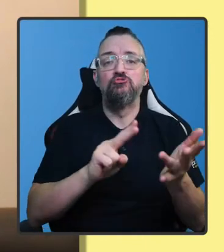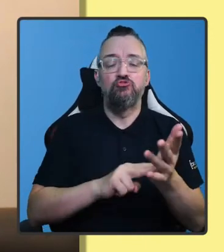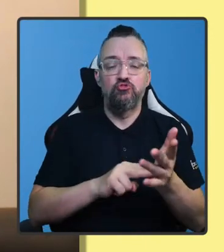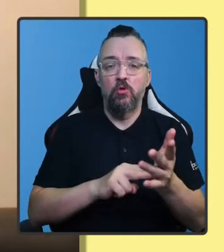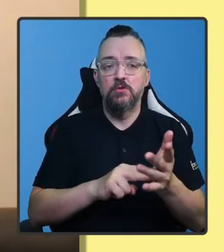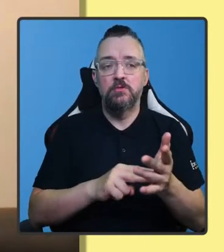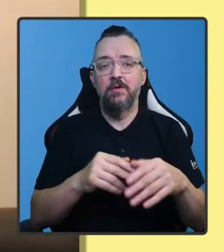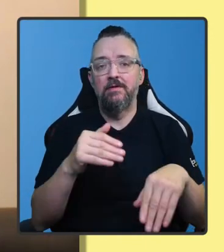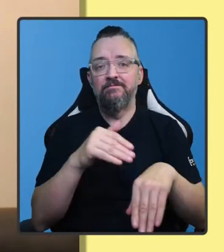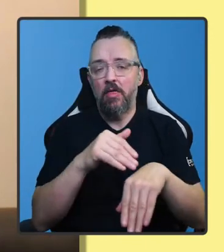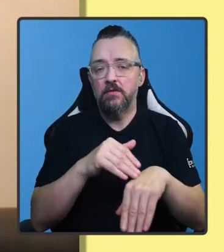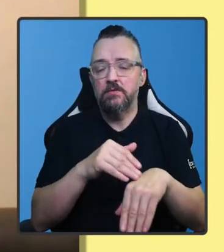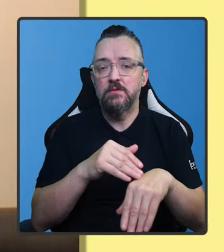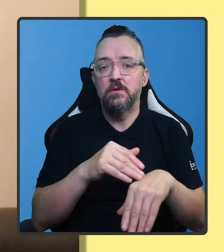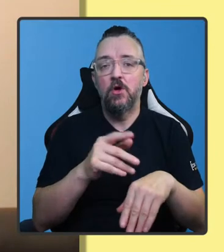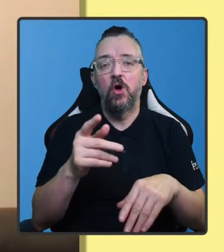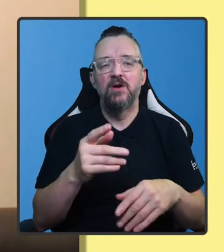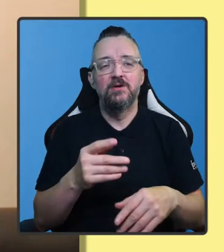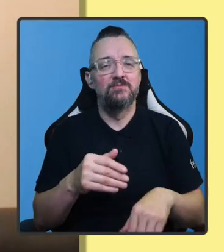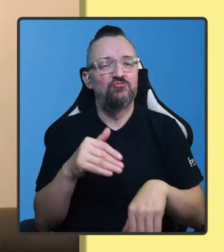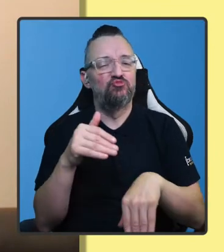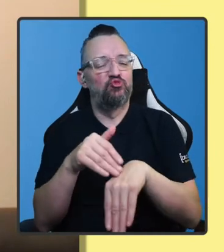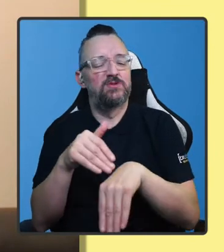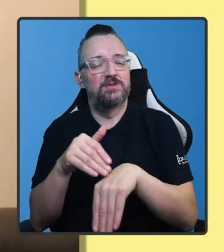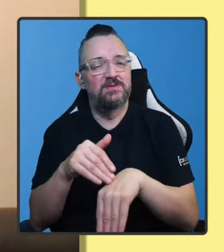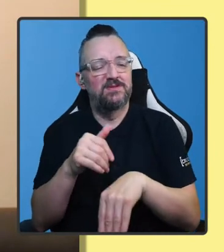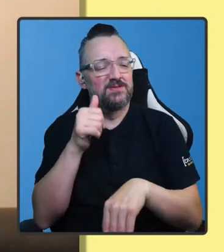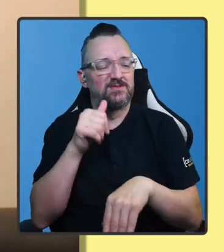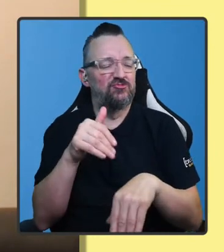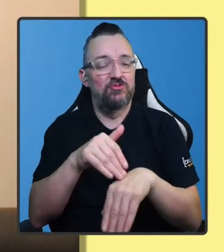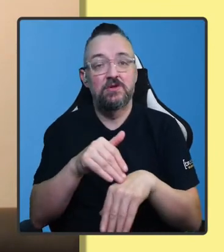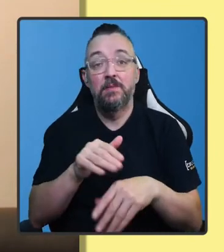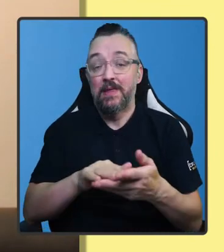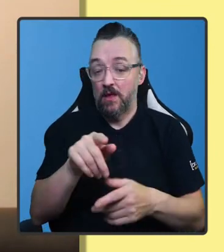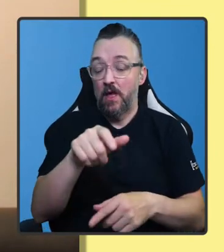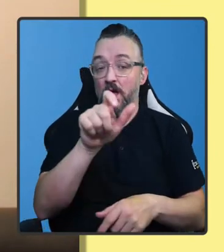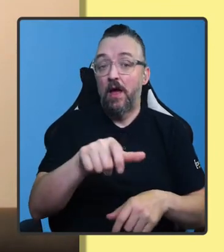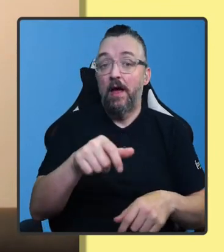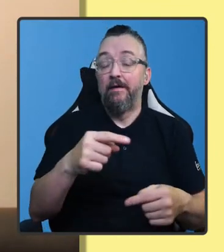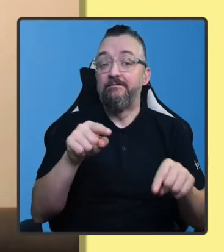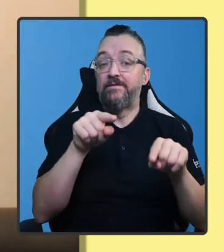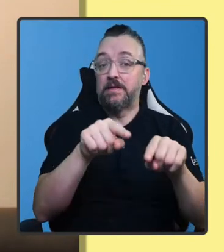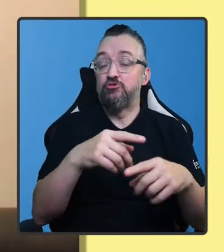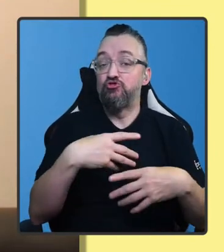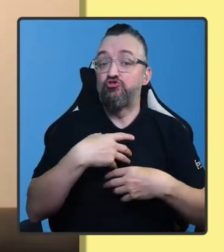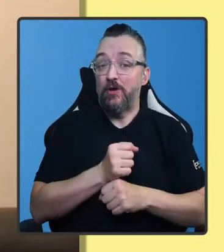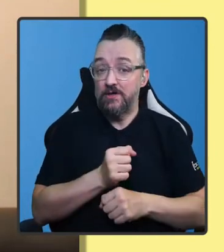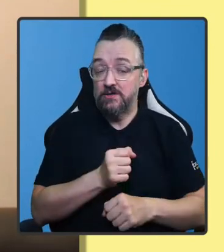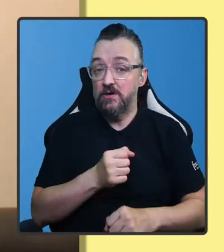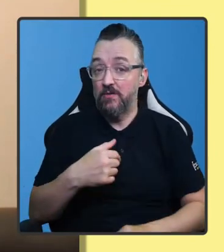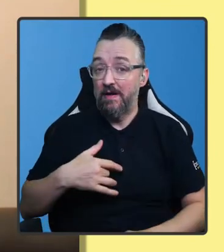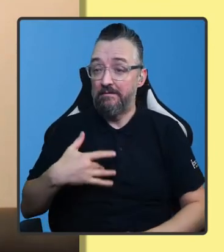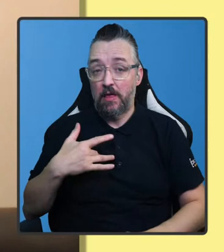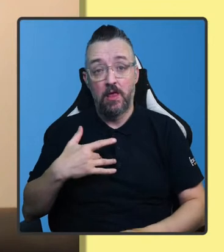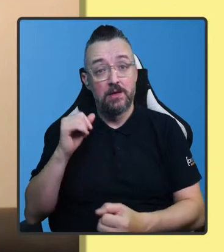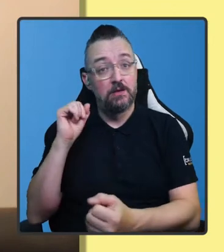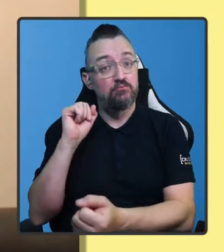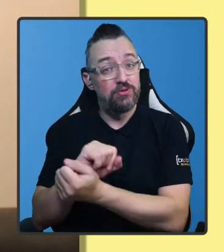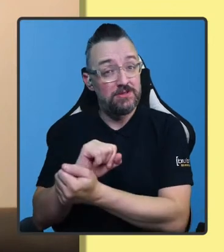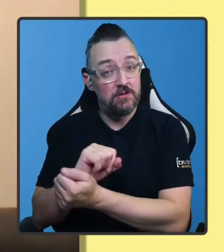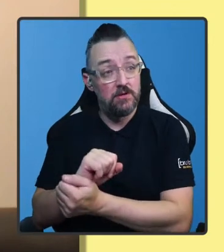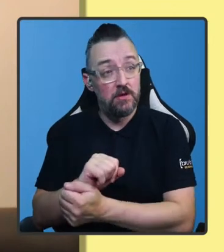crimes. Nuisance crimes can cause significant distress to victims, but are we to believe that a custodial sentence is the only